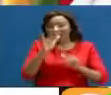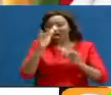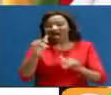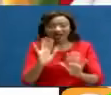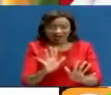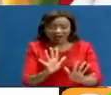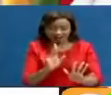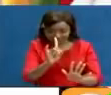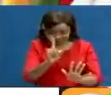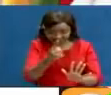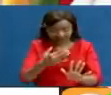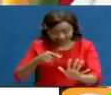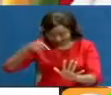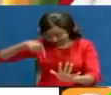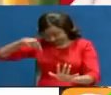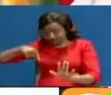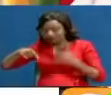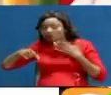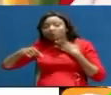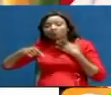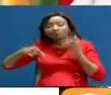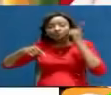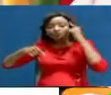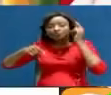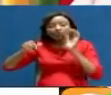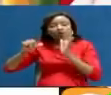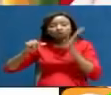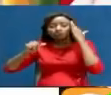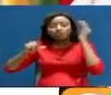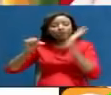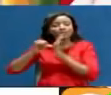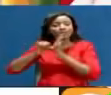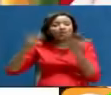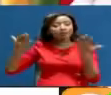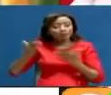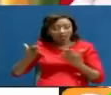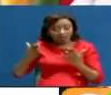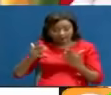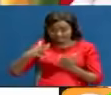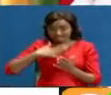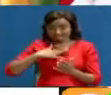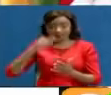what are the issues? What are we trying to deal with? To the best of my knowledge,